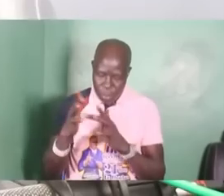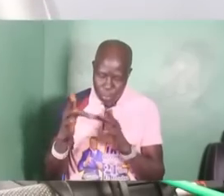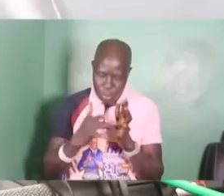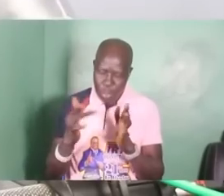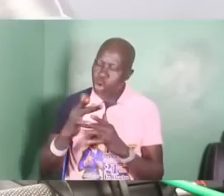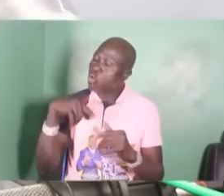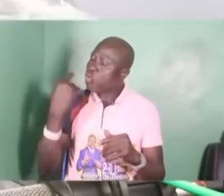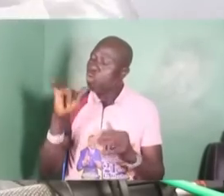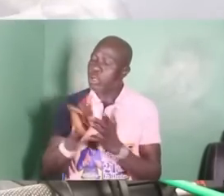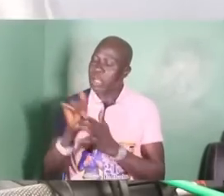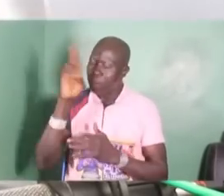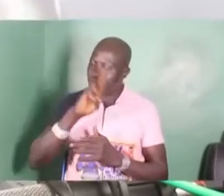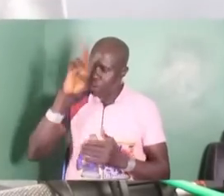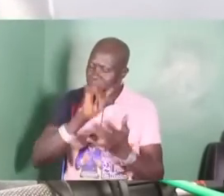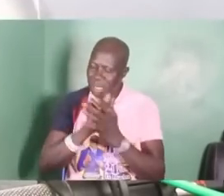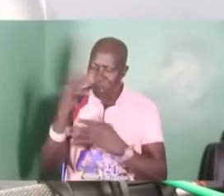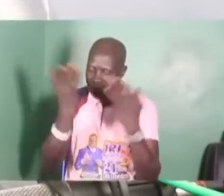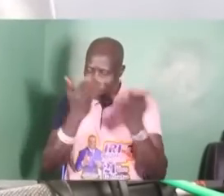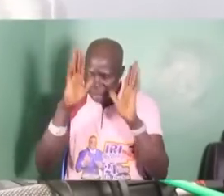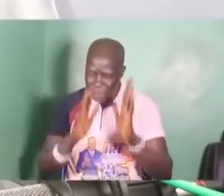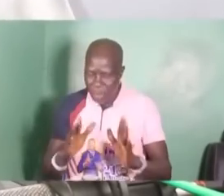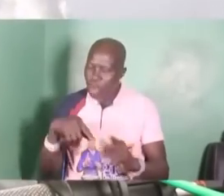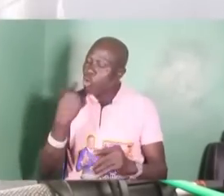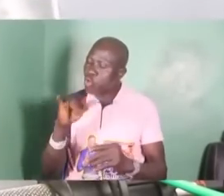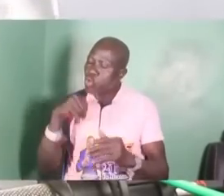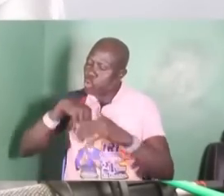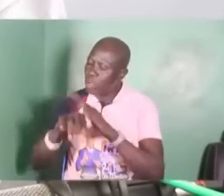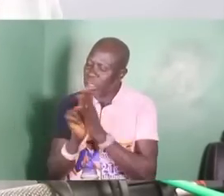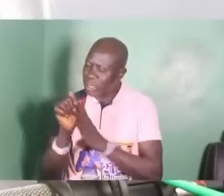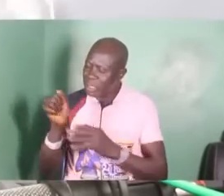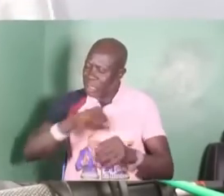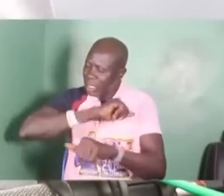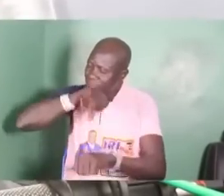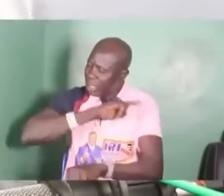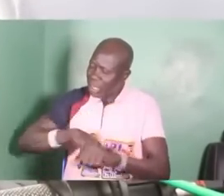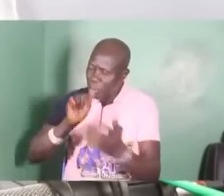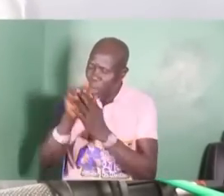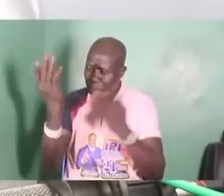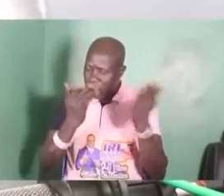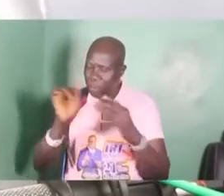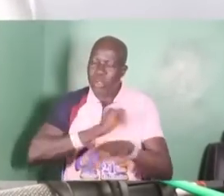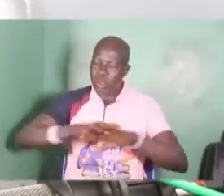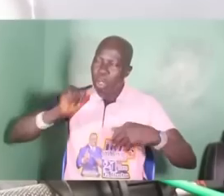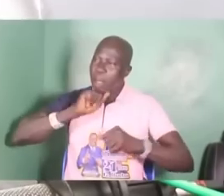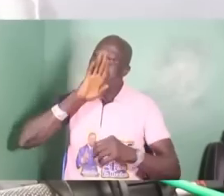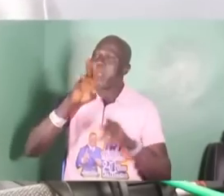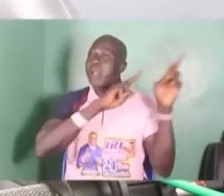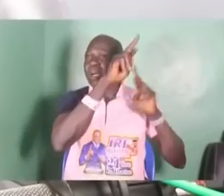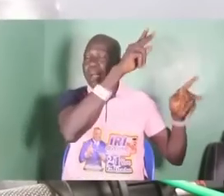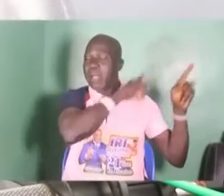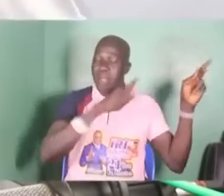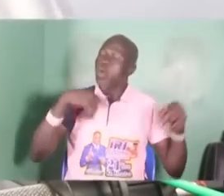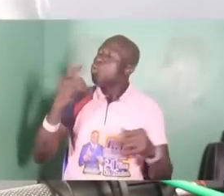Osogbo, Osogbo, ni Ilorin, Ilorin, Mena, Mena, Isolu, Isolu, Itakete, Itakete, Bene, yes. Ati iyan nikan ko